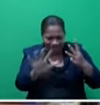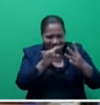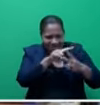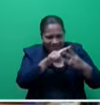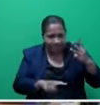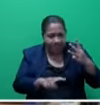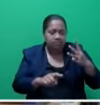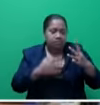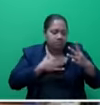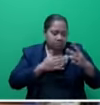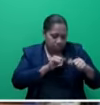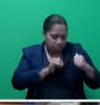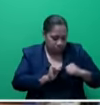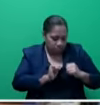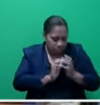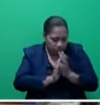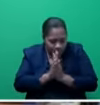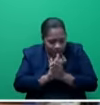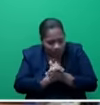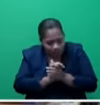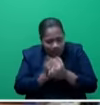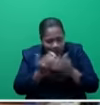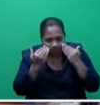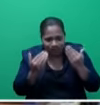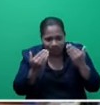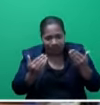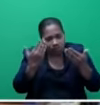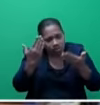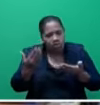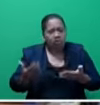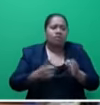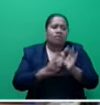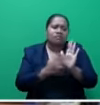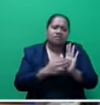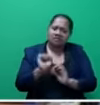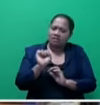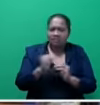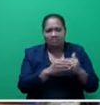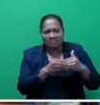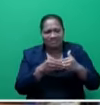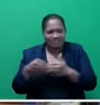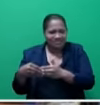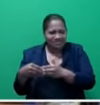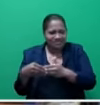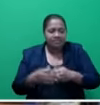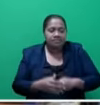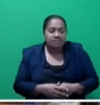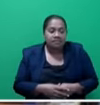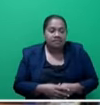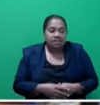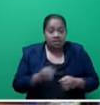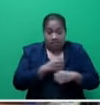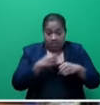all, my heartfelt appreciation to the Honourable Prime Minister for his decisive leadership. Our dedicated health